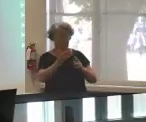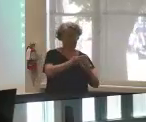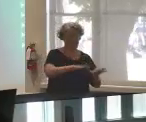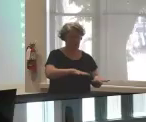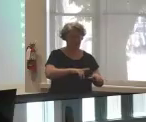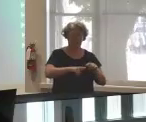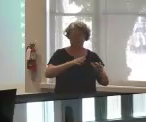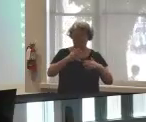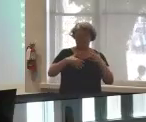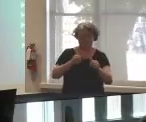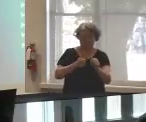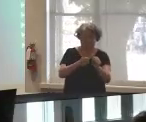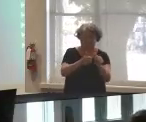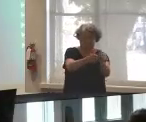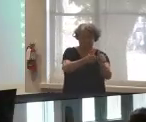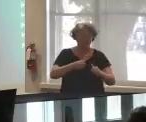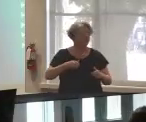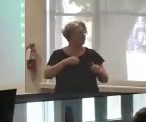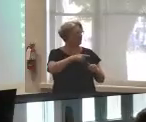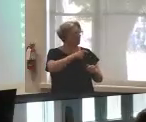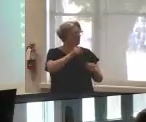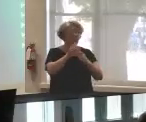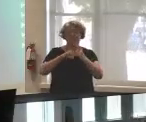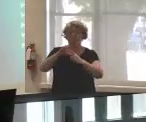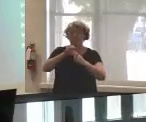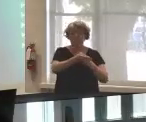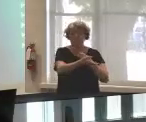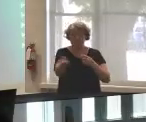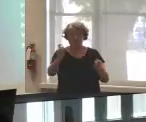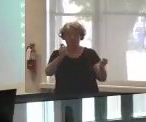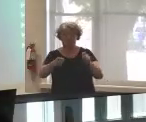increase newcomer youth engagement and support with cultural transition.